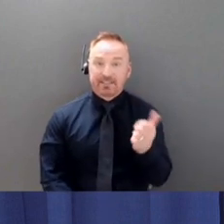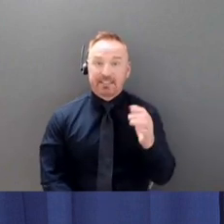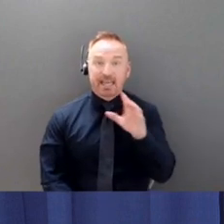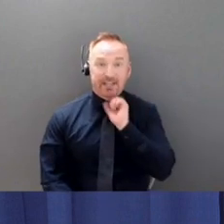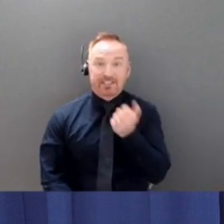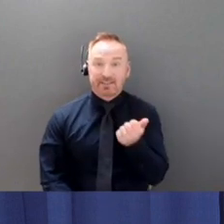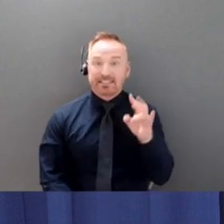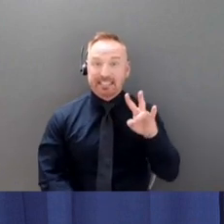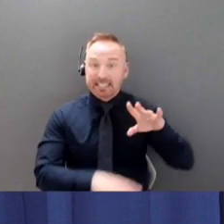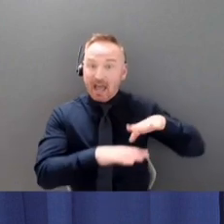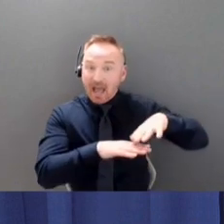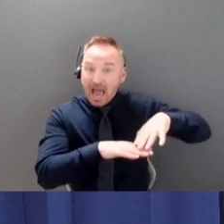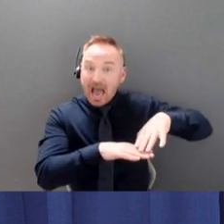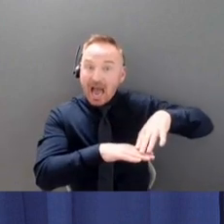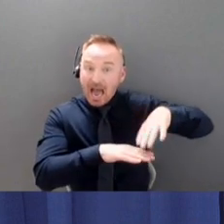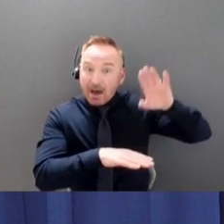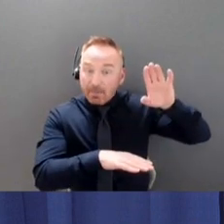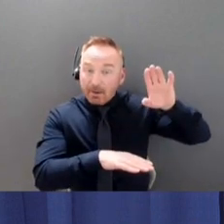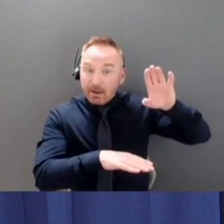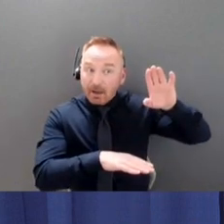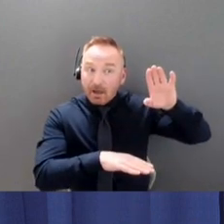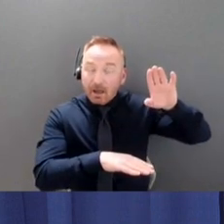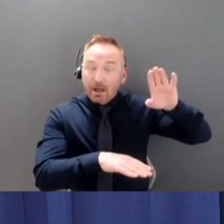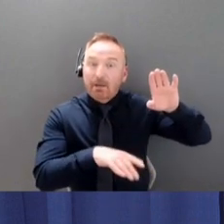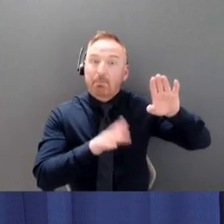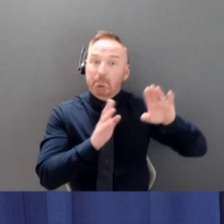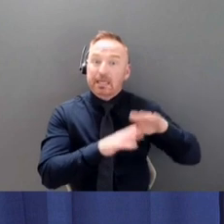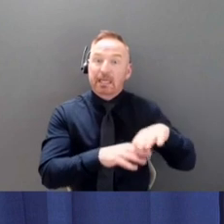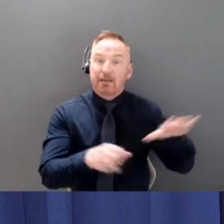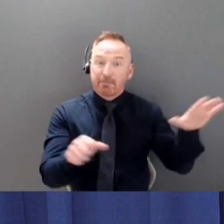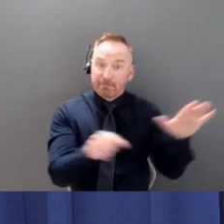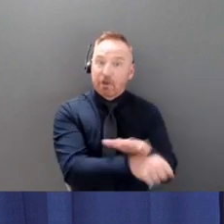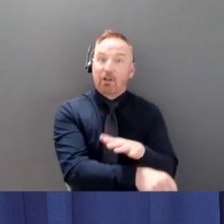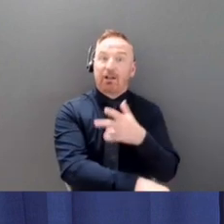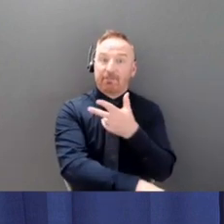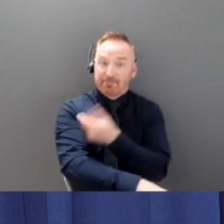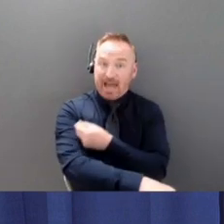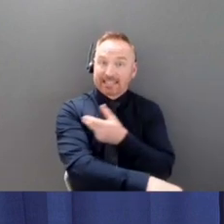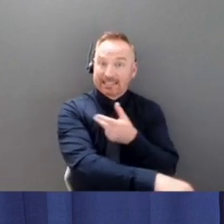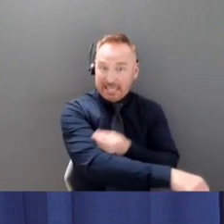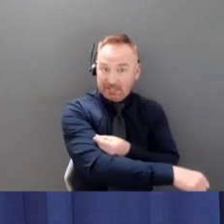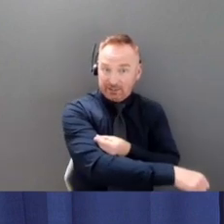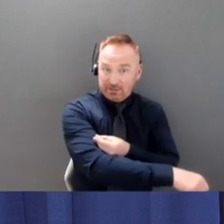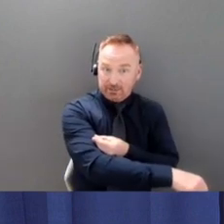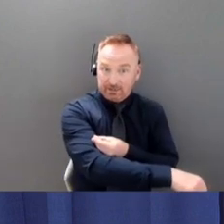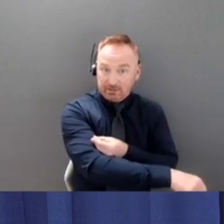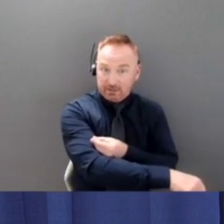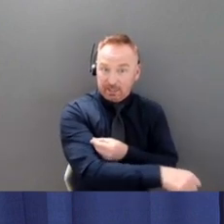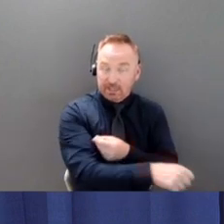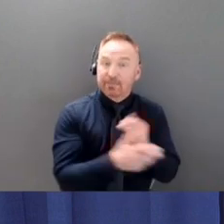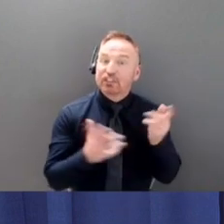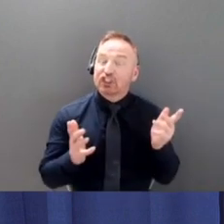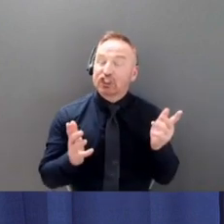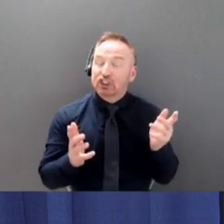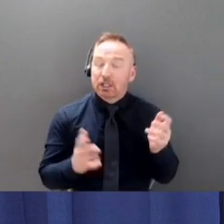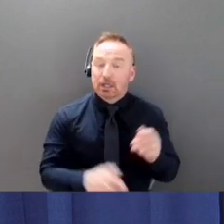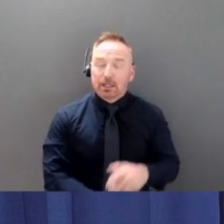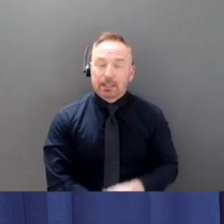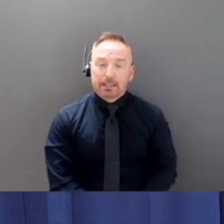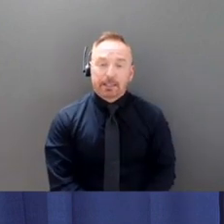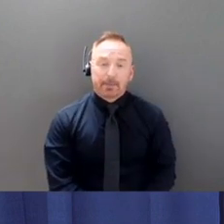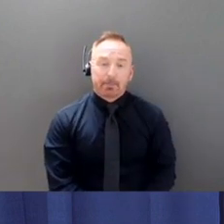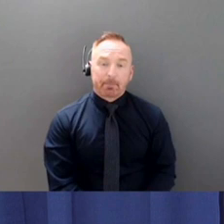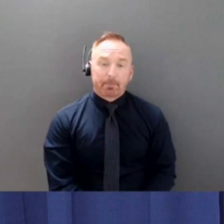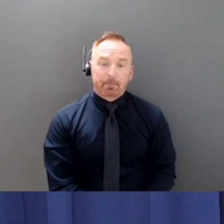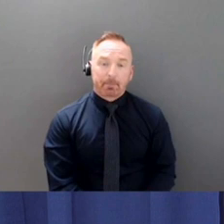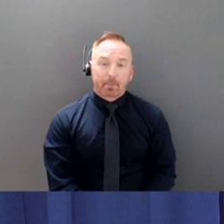are in fact fully vaccinated. So that's a huge cushion. So it just limits the number